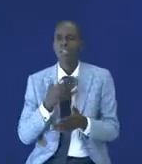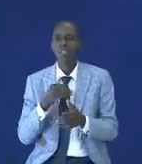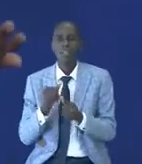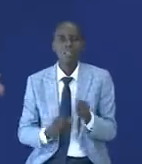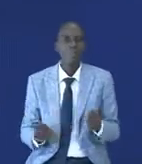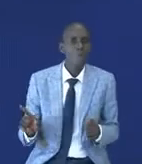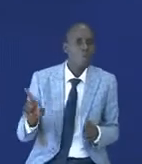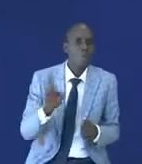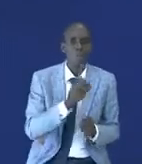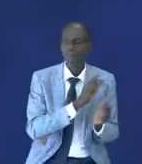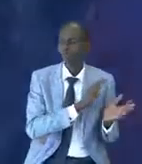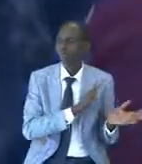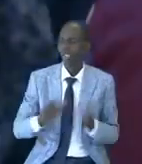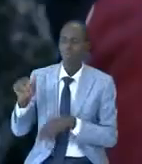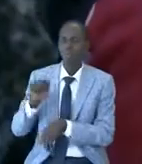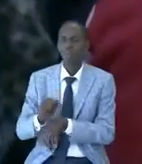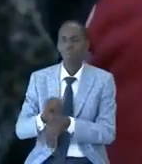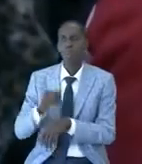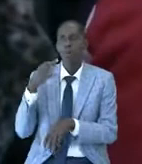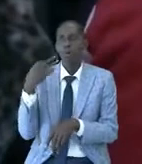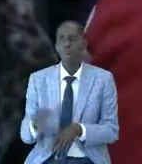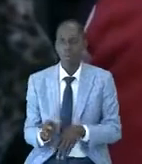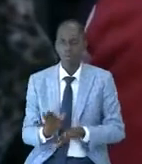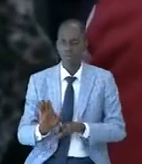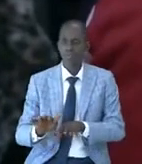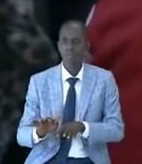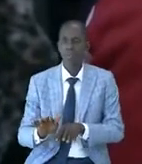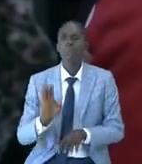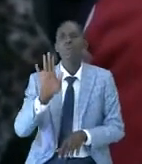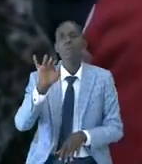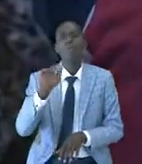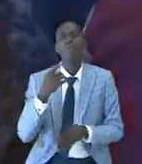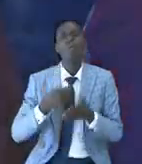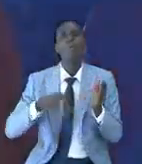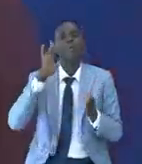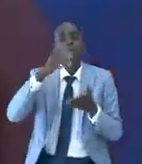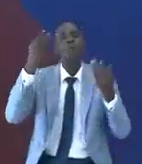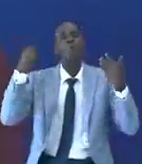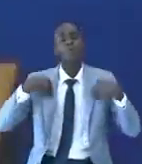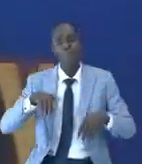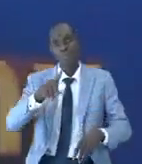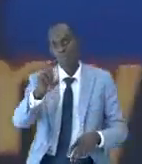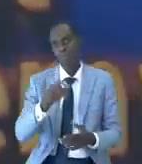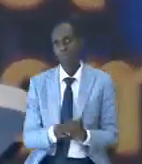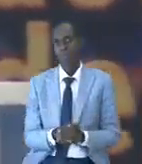quits tailoring. What will you wear? What if everybody